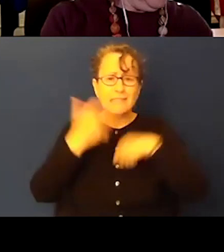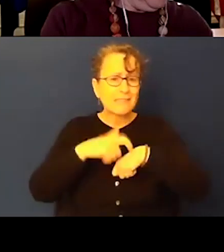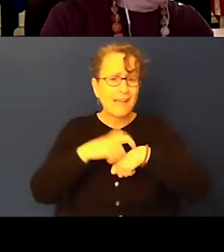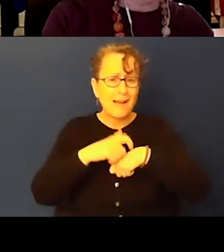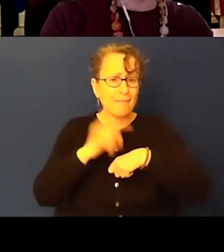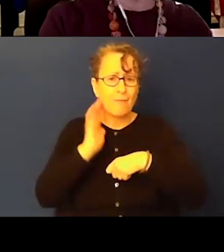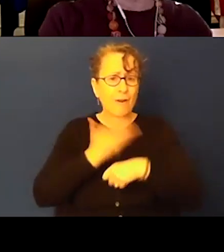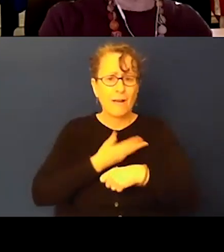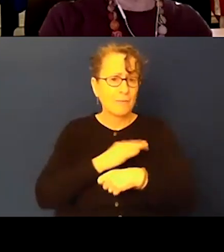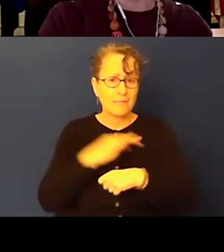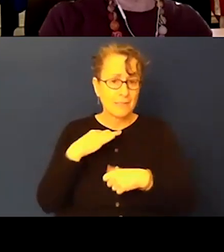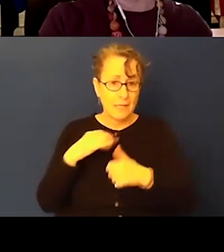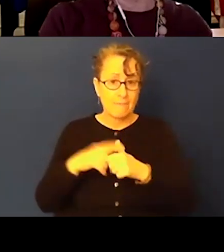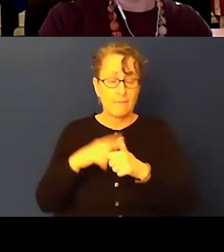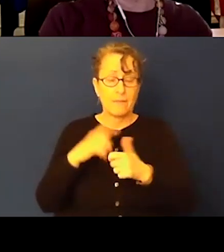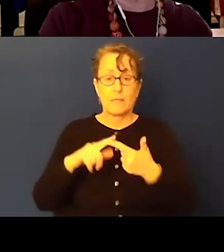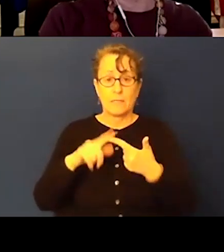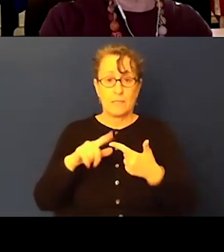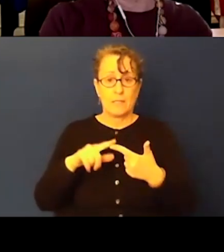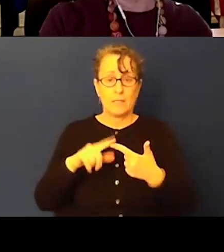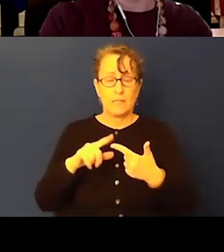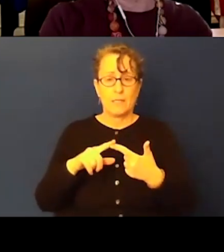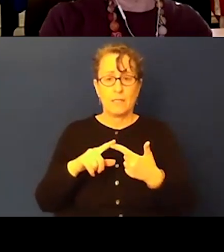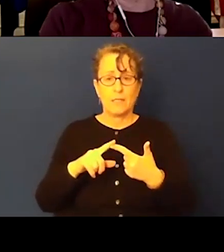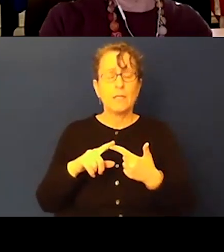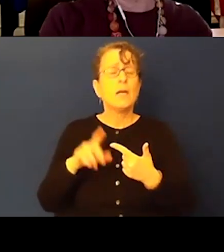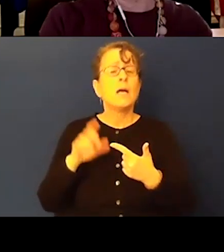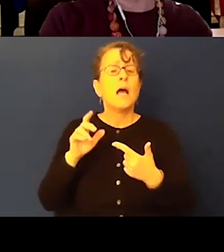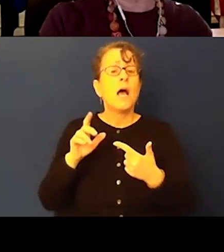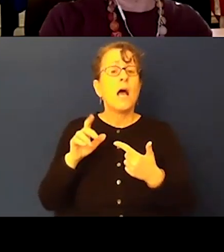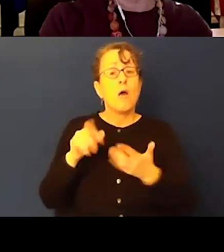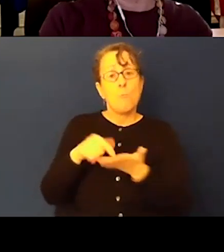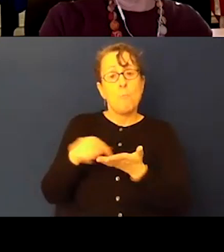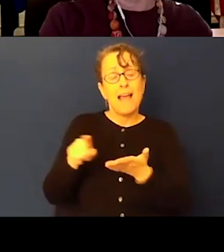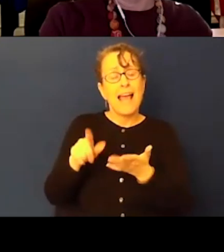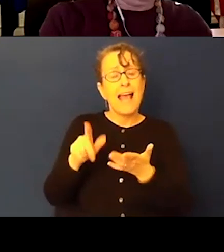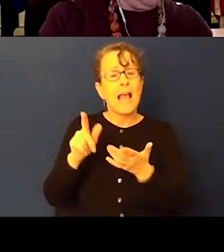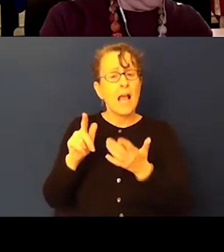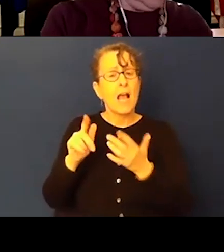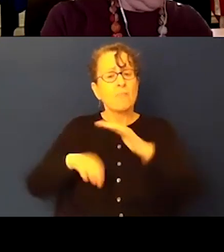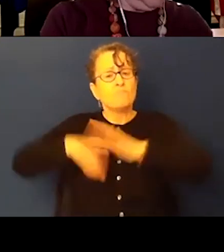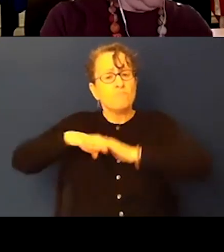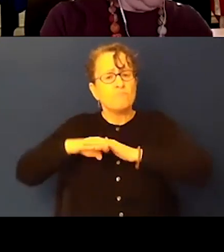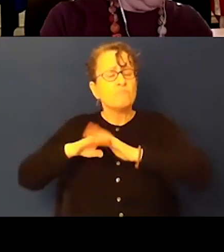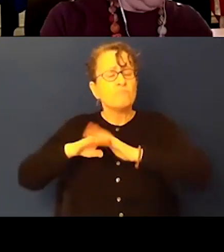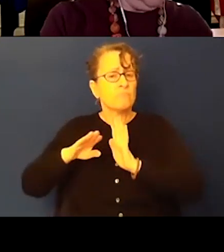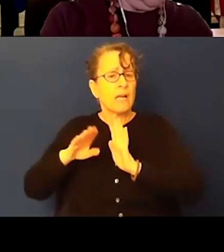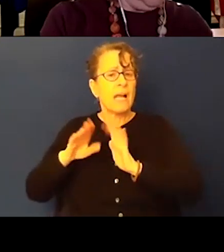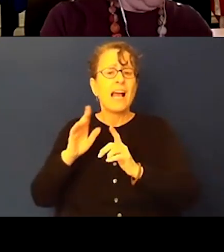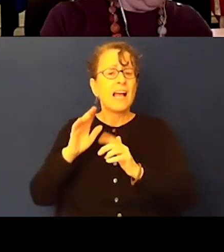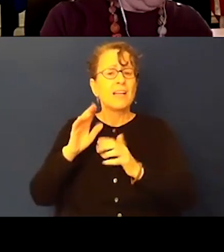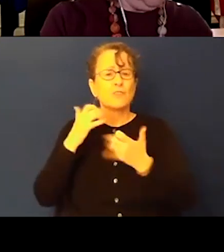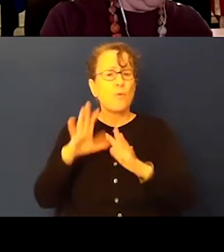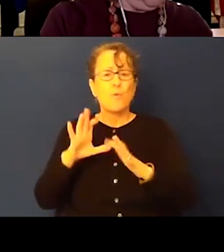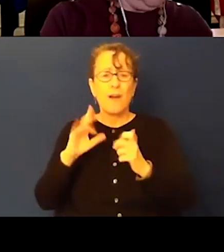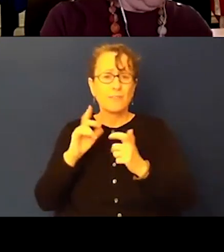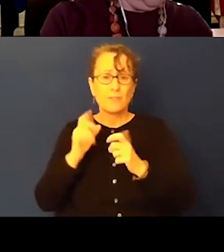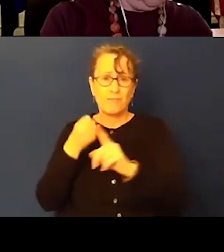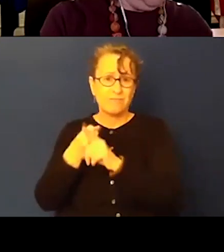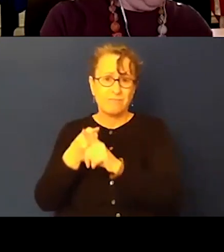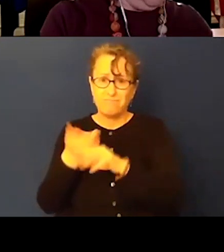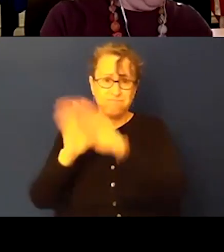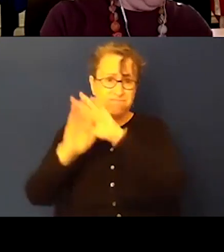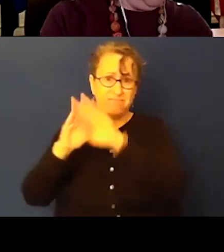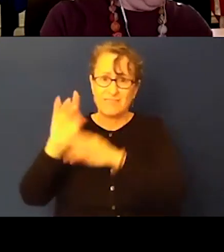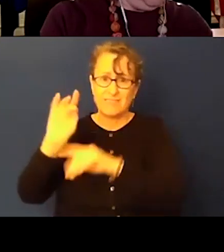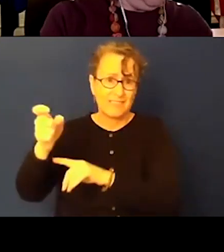two, not too damaging to taxpayers and have some sort of limitations on it, considering that we also received